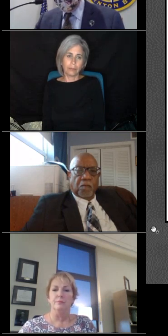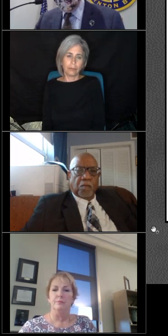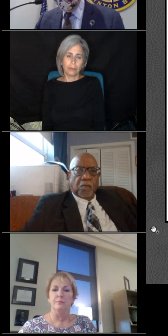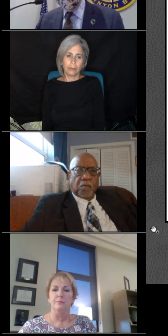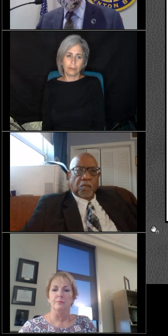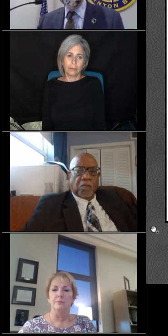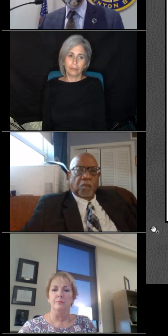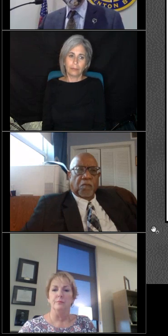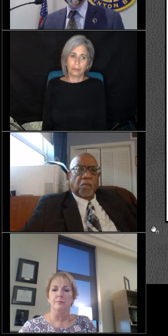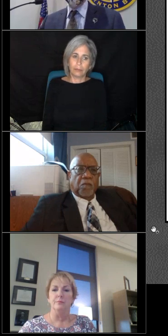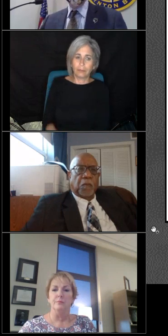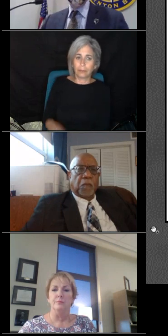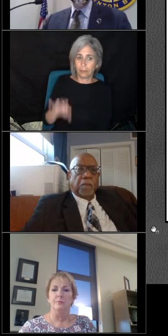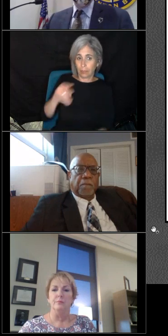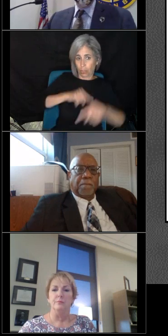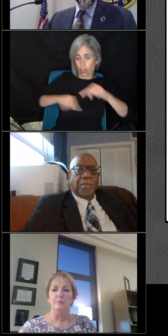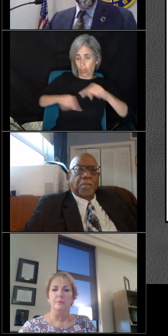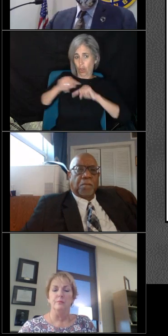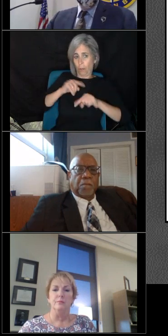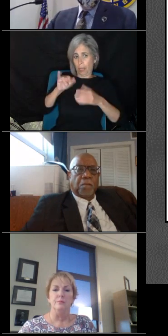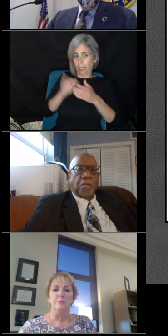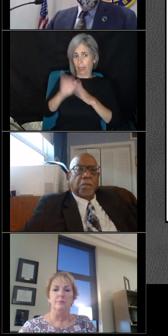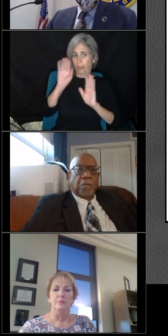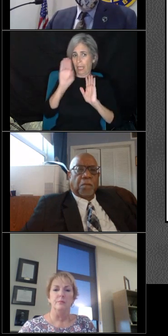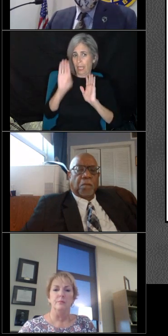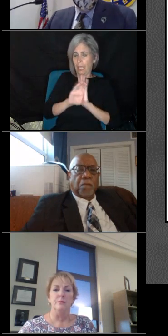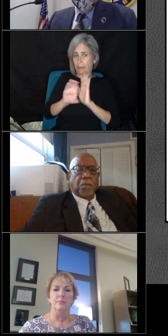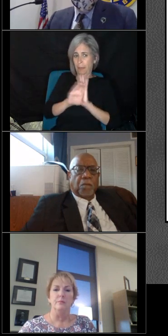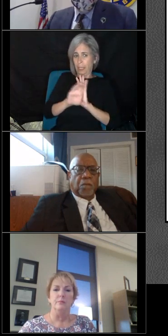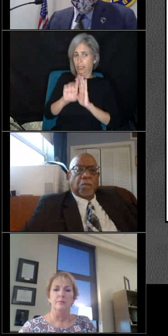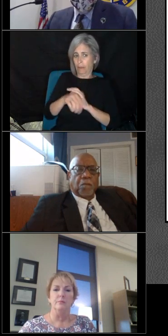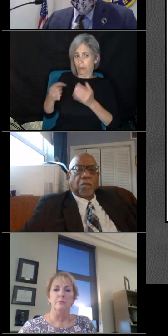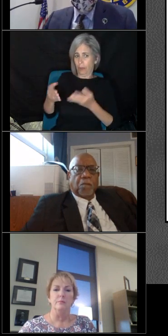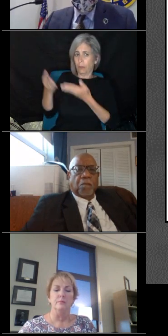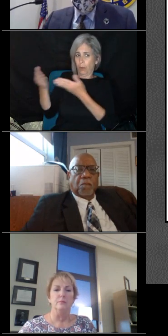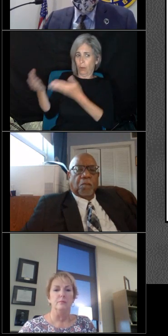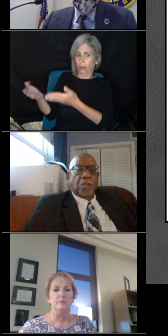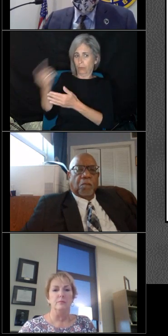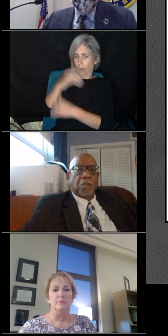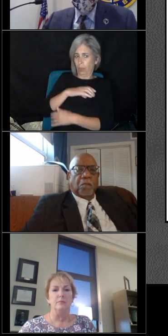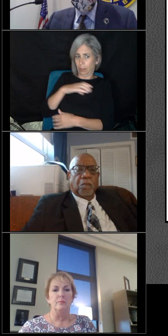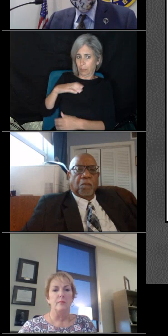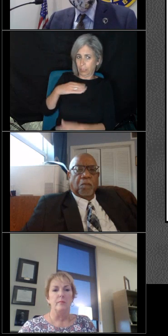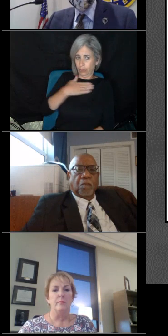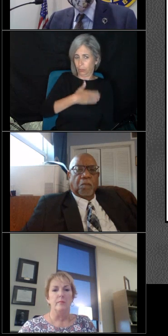Hey, Well, John, this- do you want to go back to the actual images of the proposals for the commissioners?